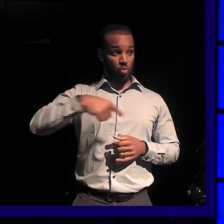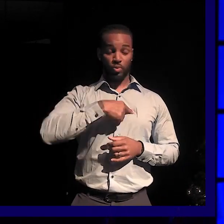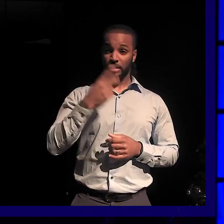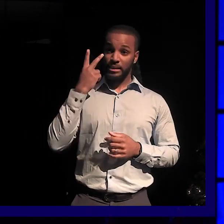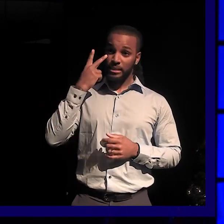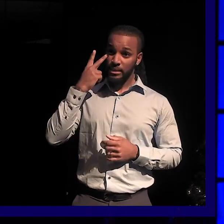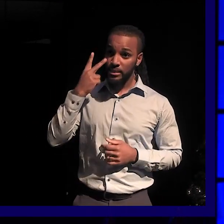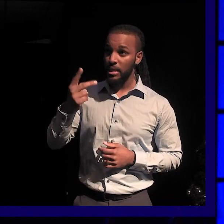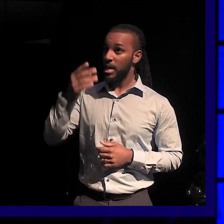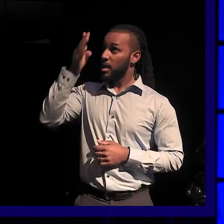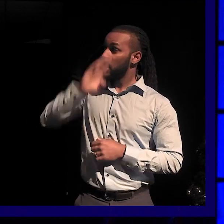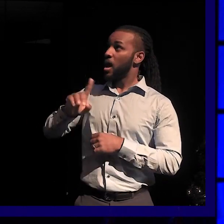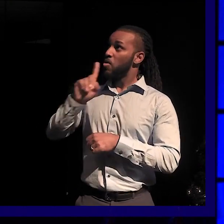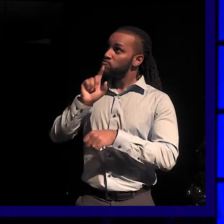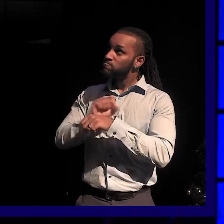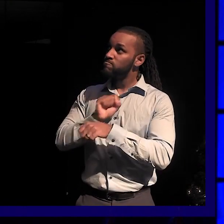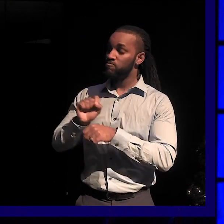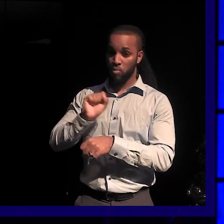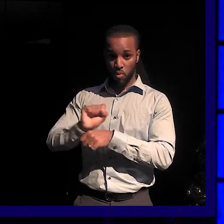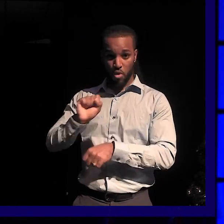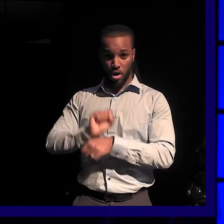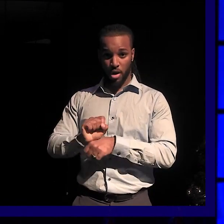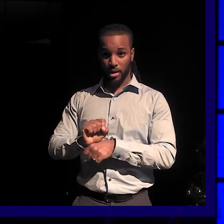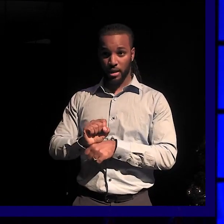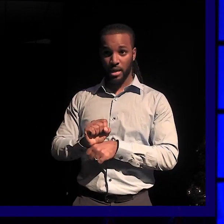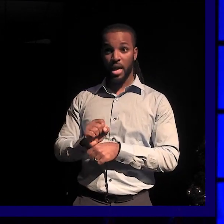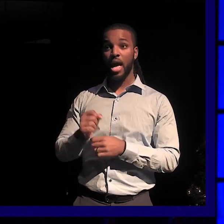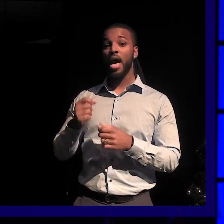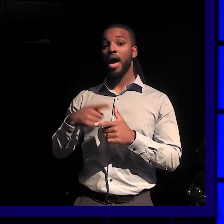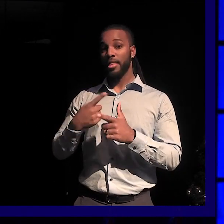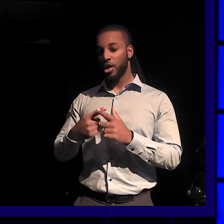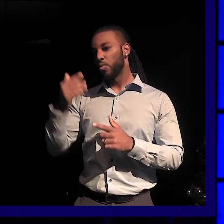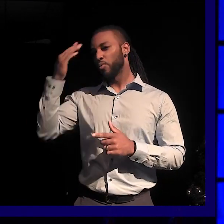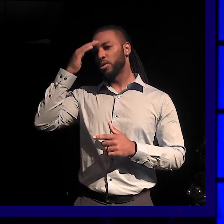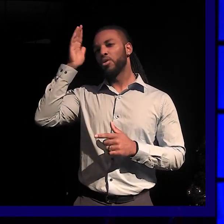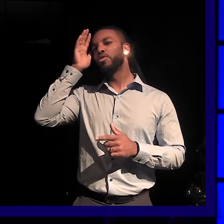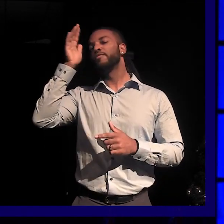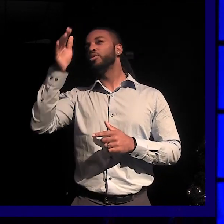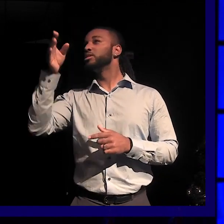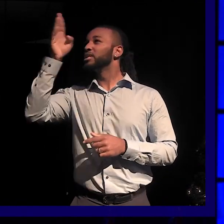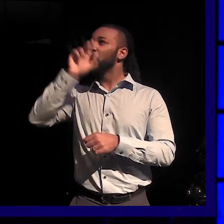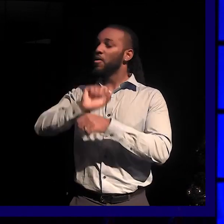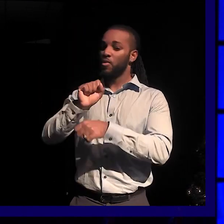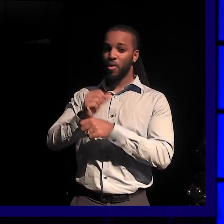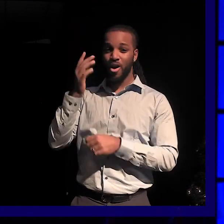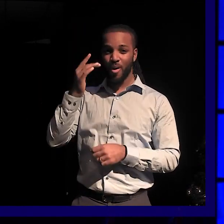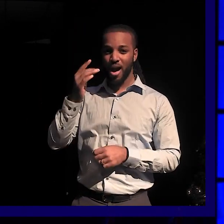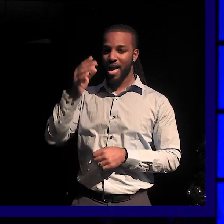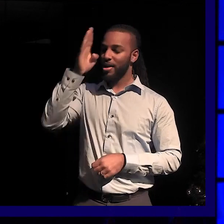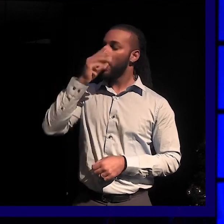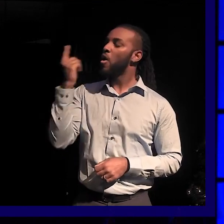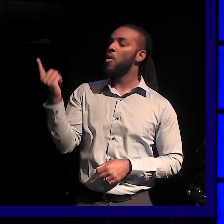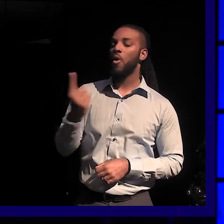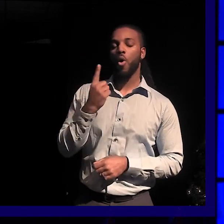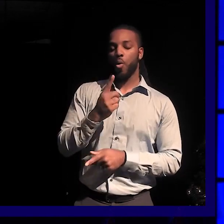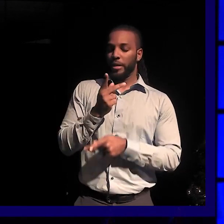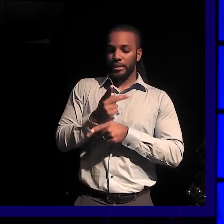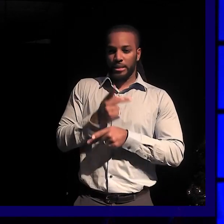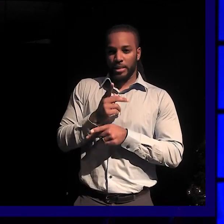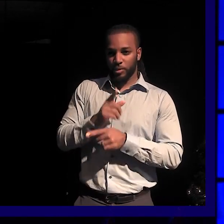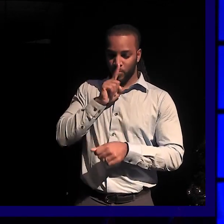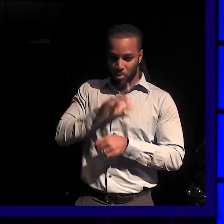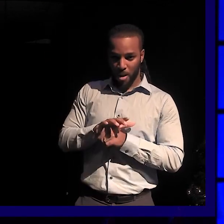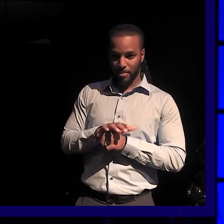God working and doing his thing, thus rooted in future hope and future promise because God always keeps his promises. We have